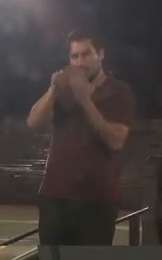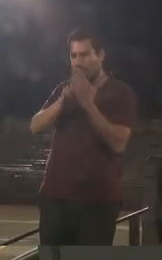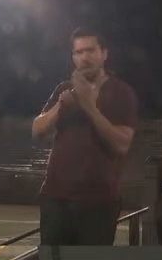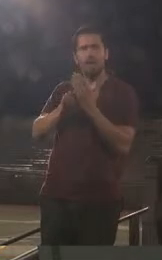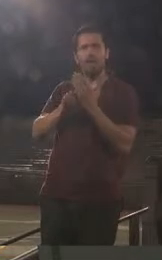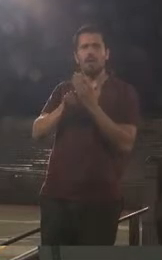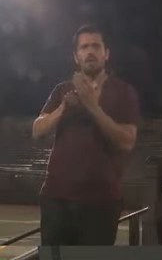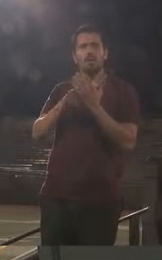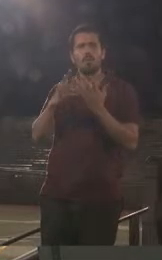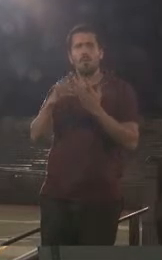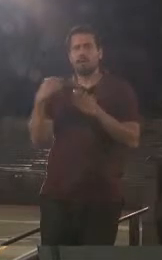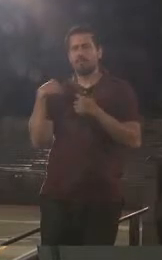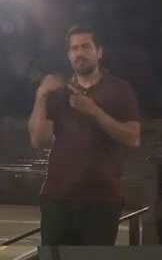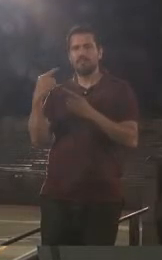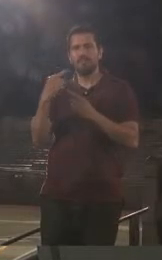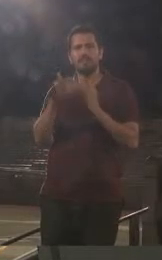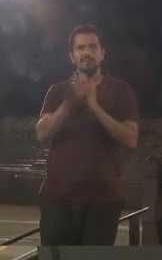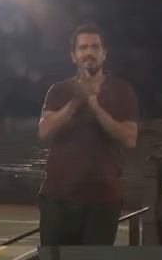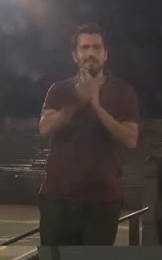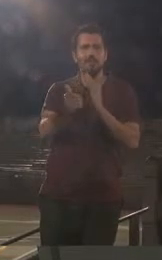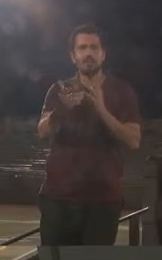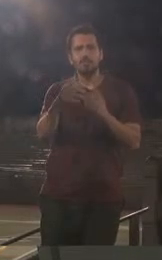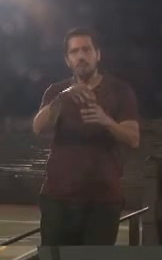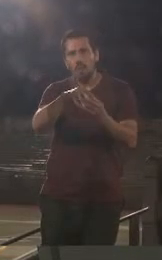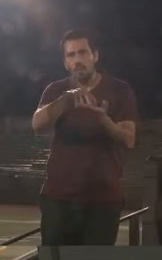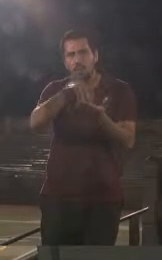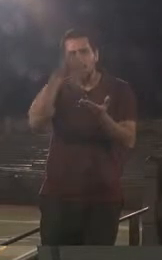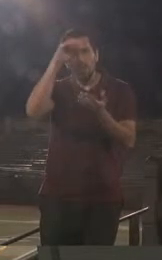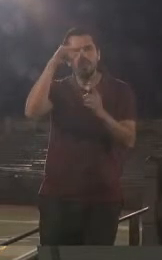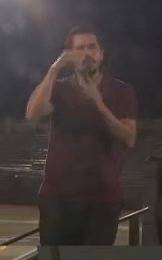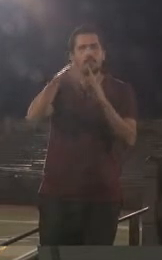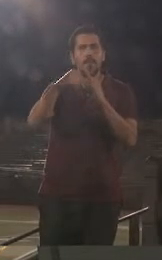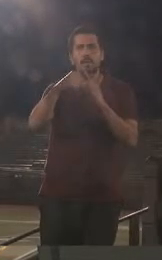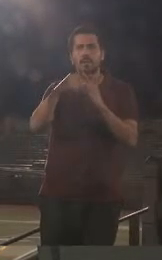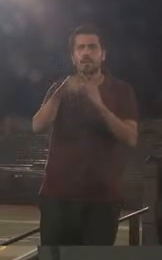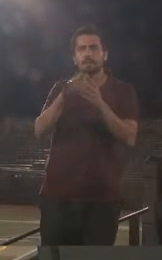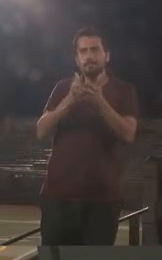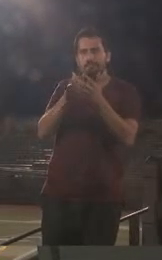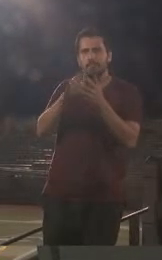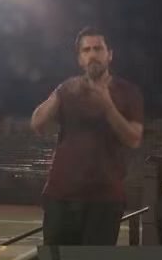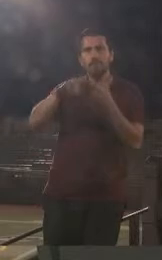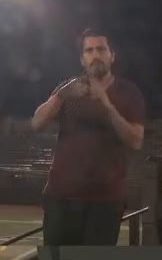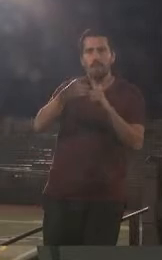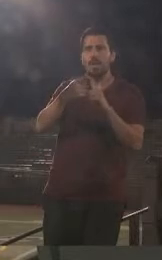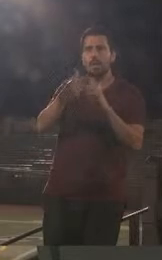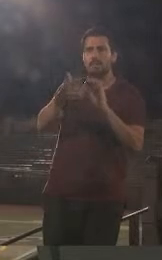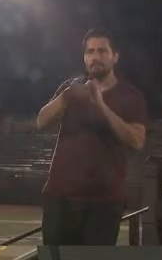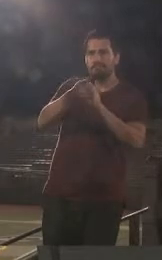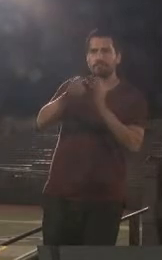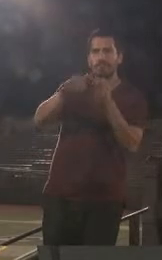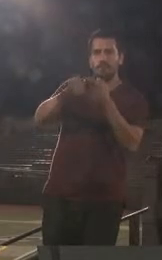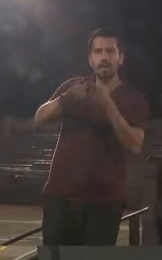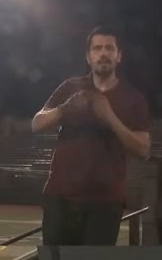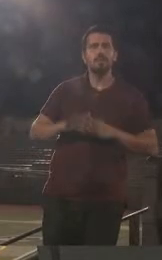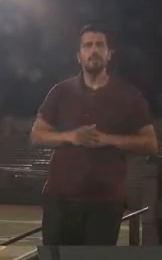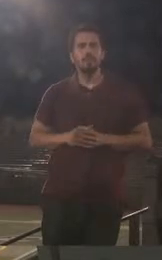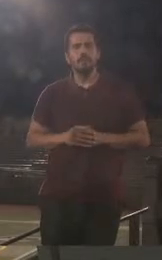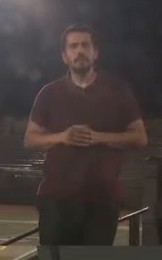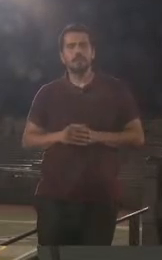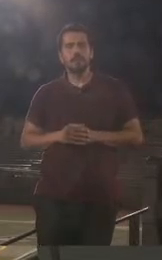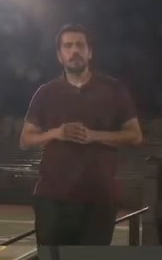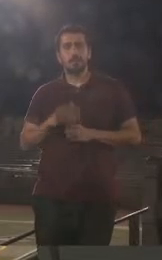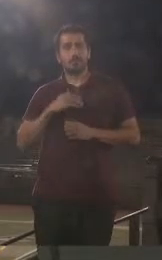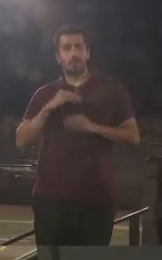the lessons we've learned, and the growth we experienced along the way. So to the 2023 graduating class,